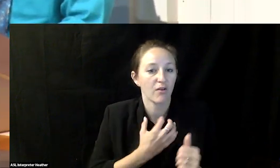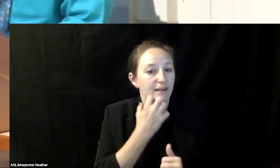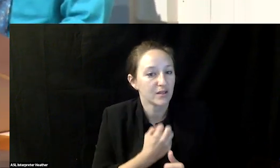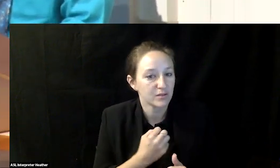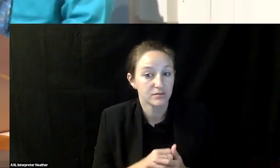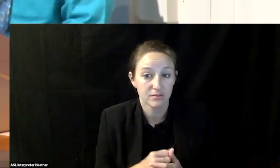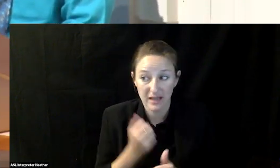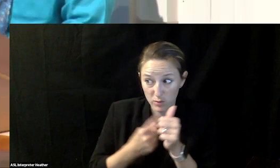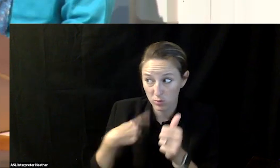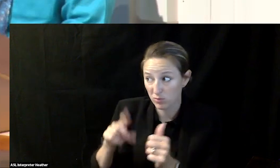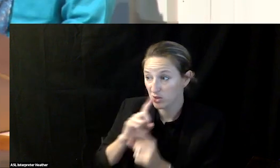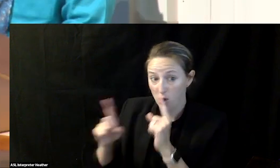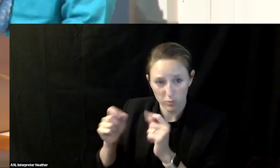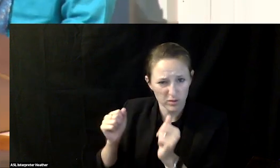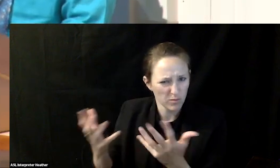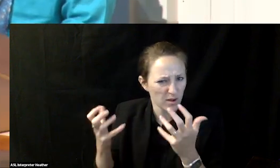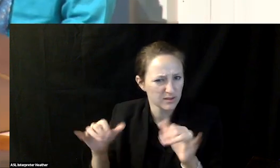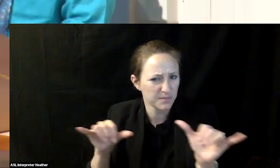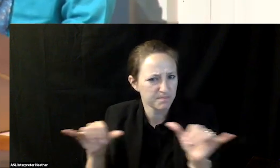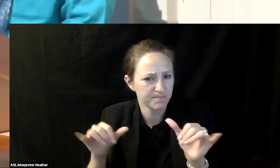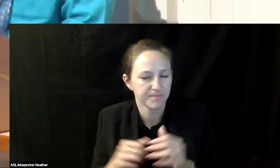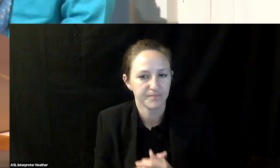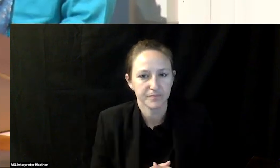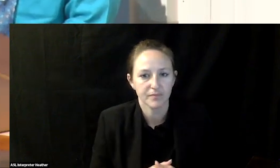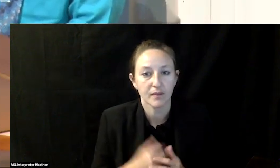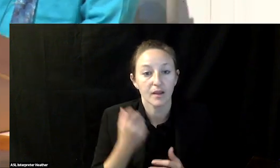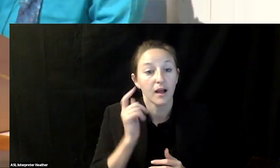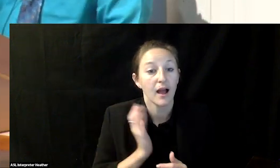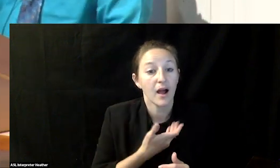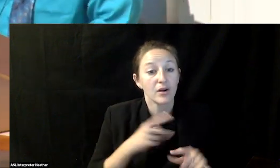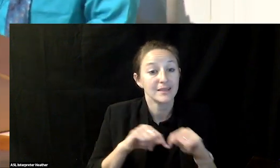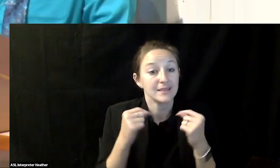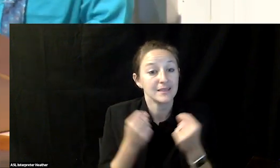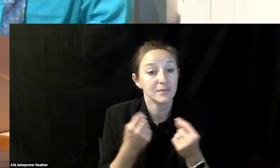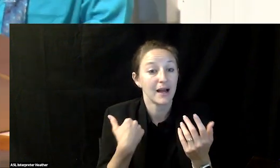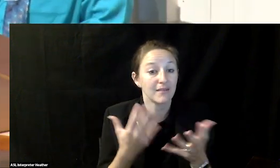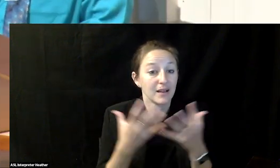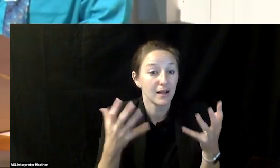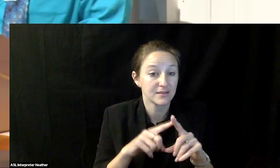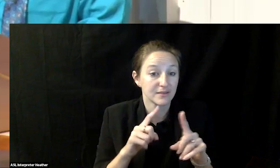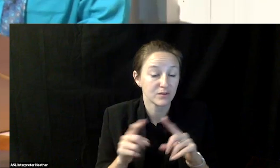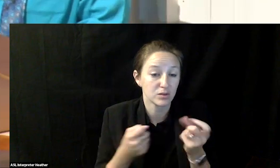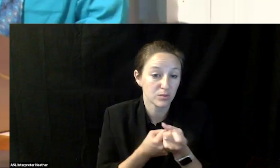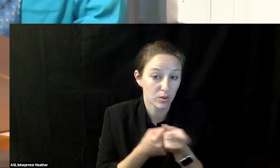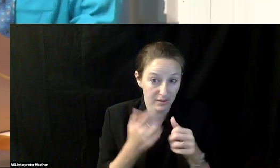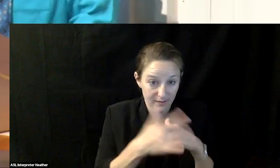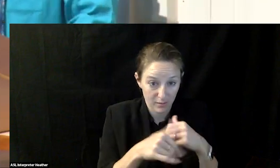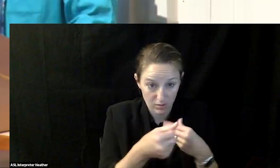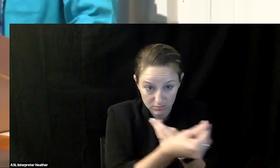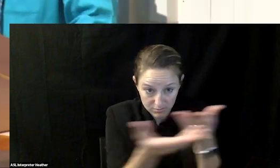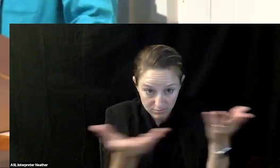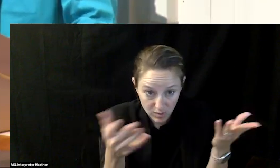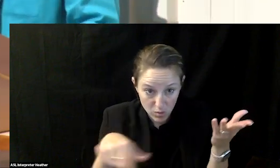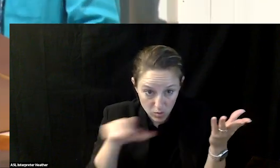A few things. Our team has lots of supports available to you to